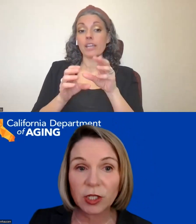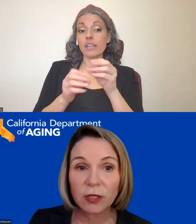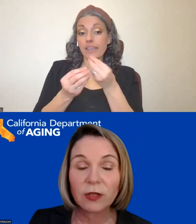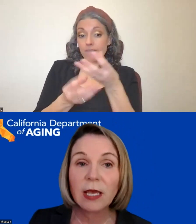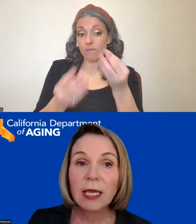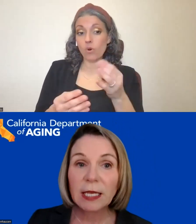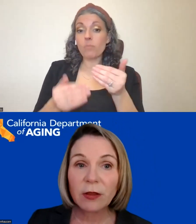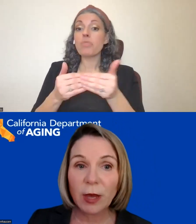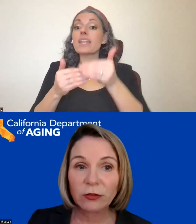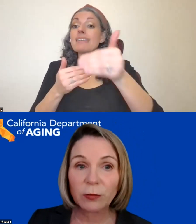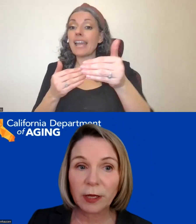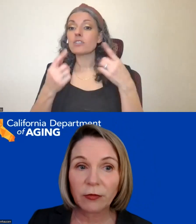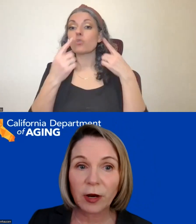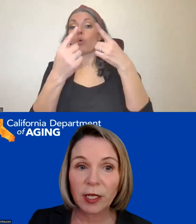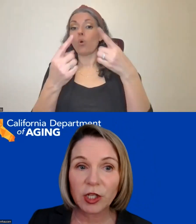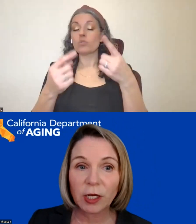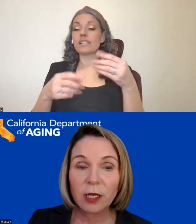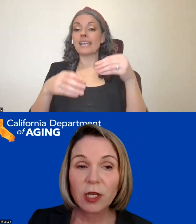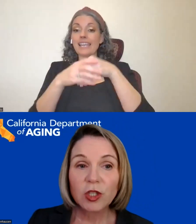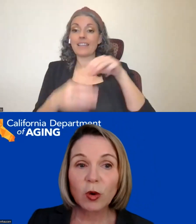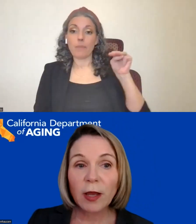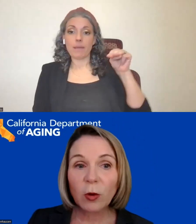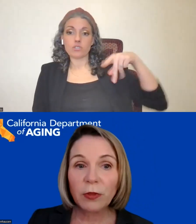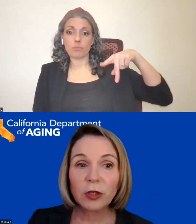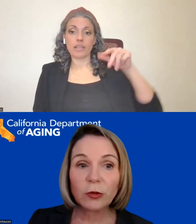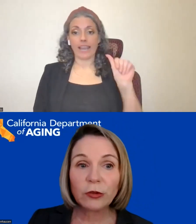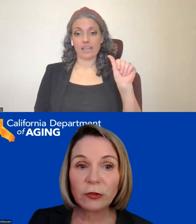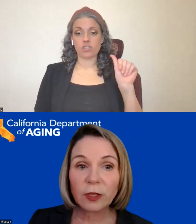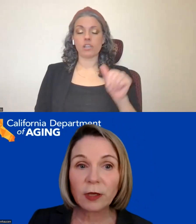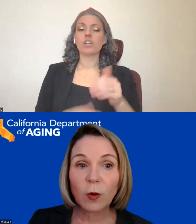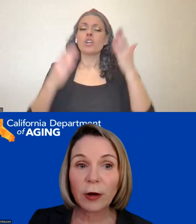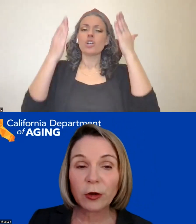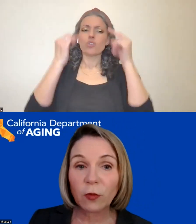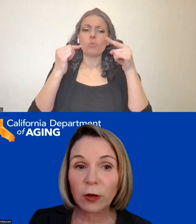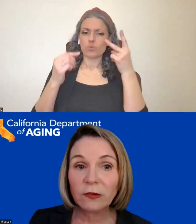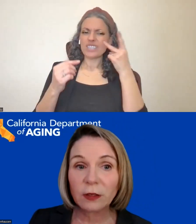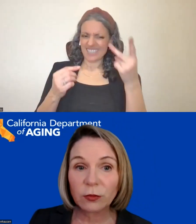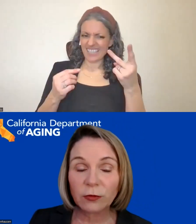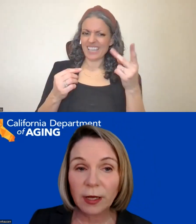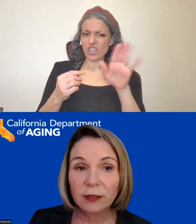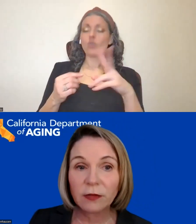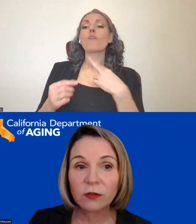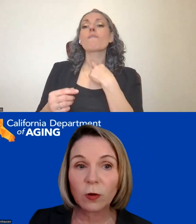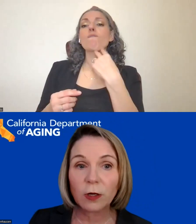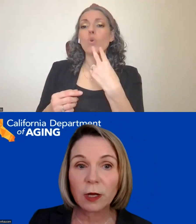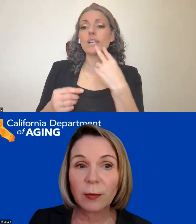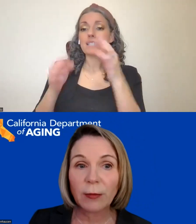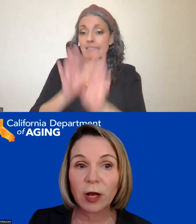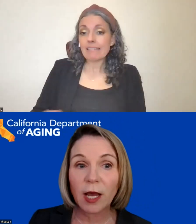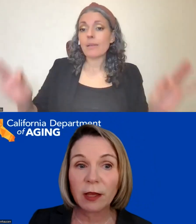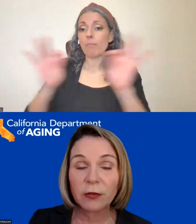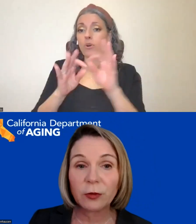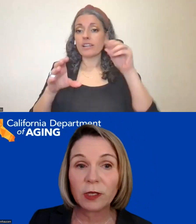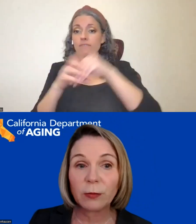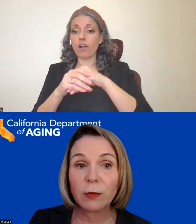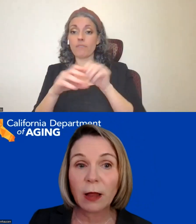of initiatives in the master plan for aging. So I hope that you do see where your voice is reflected in this work. I'm going